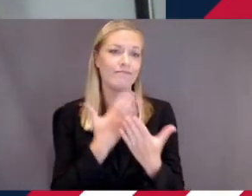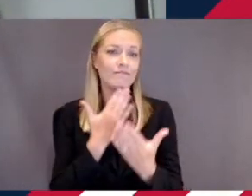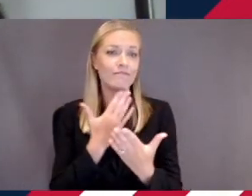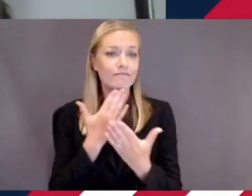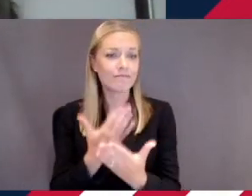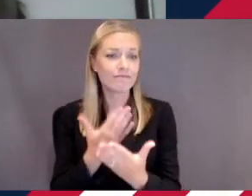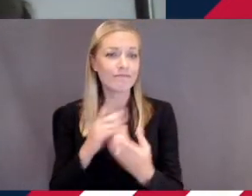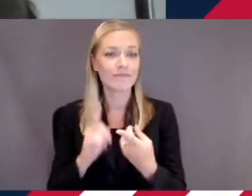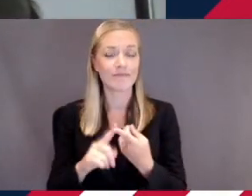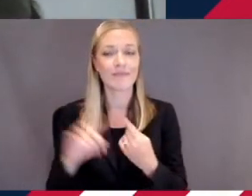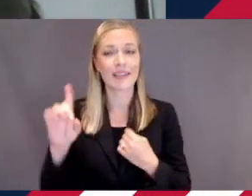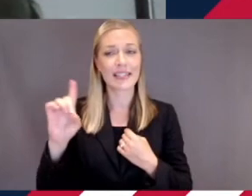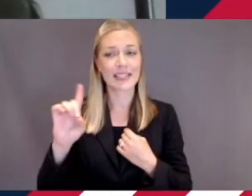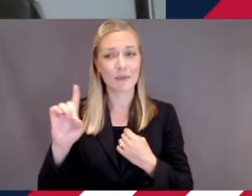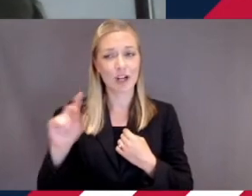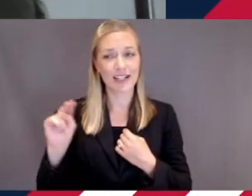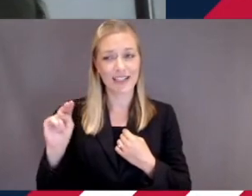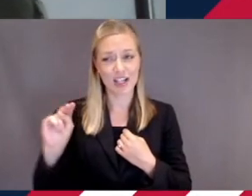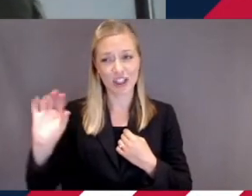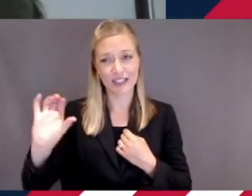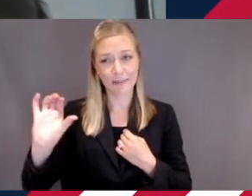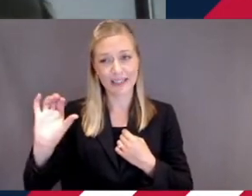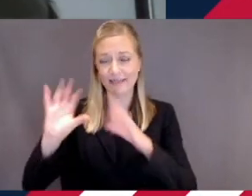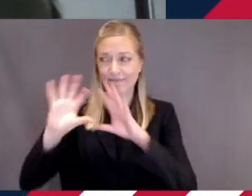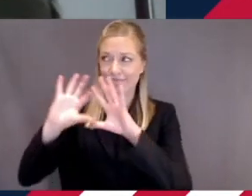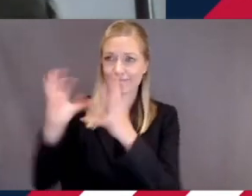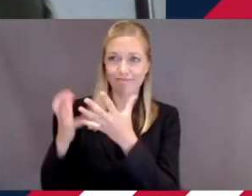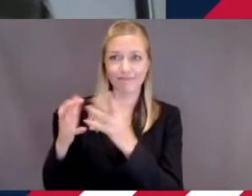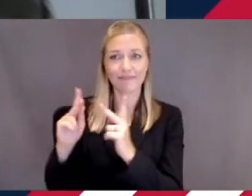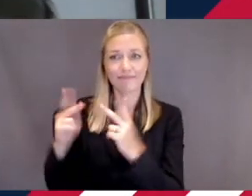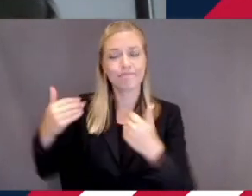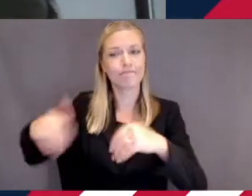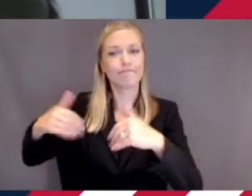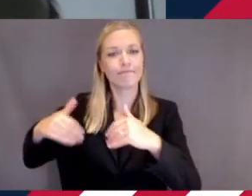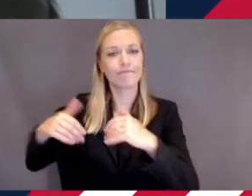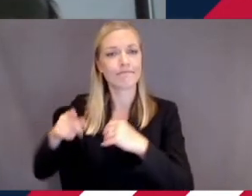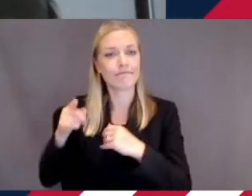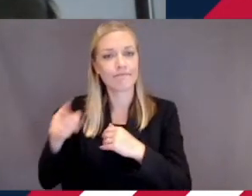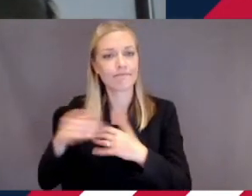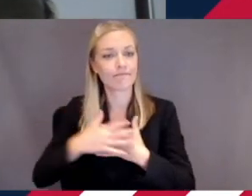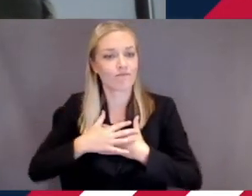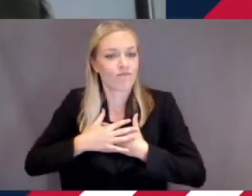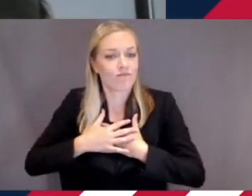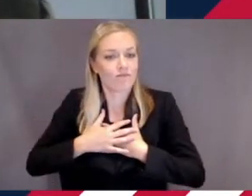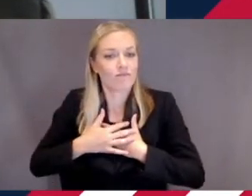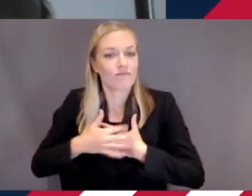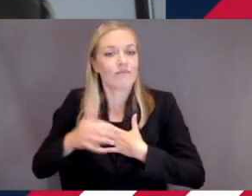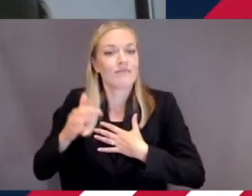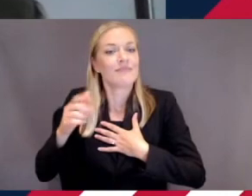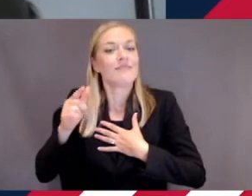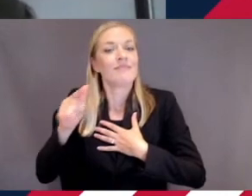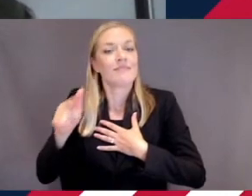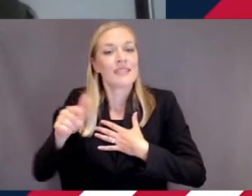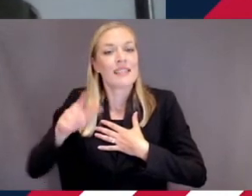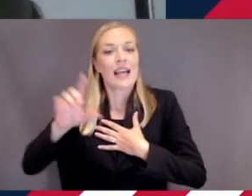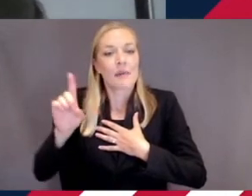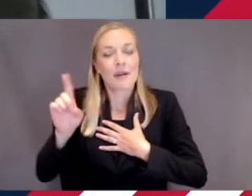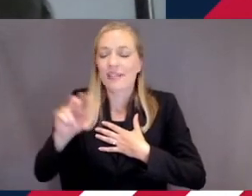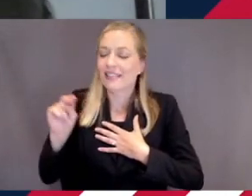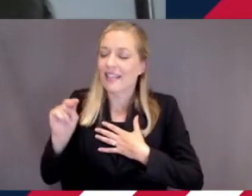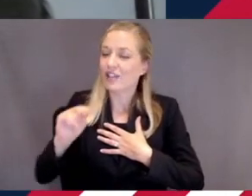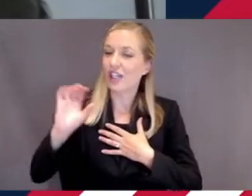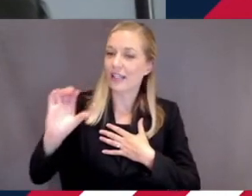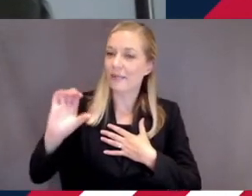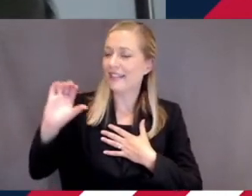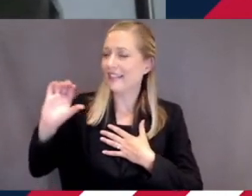Democratic National Committee. Like a lot of things, this was a lot harder than it looked. We really pioneered